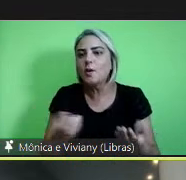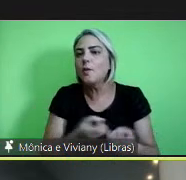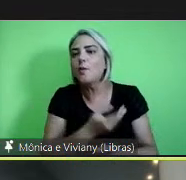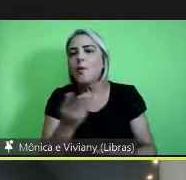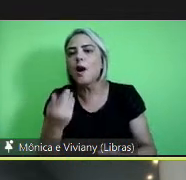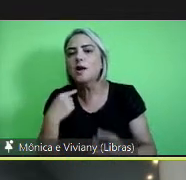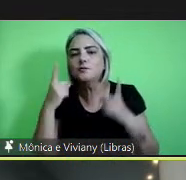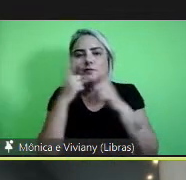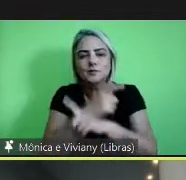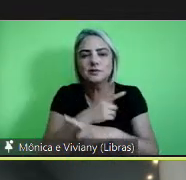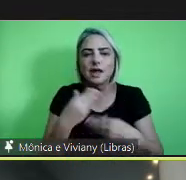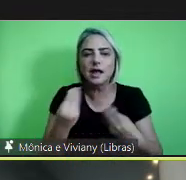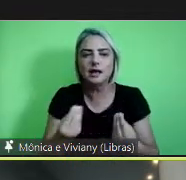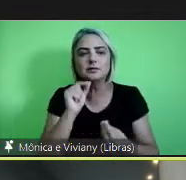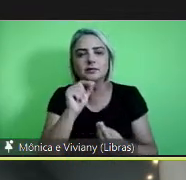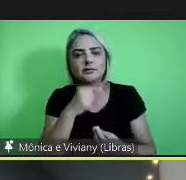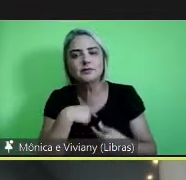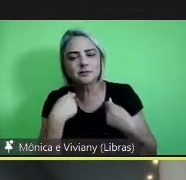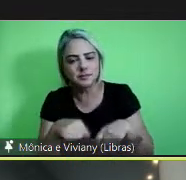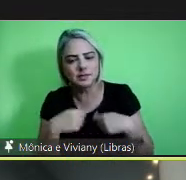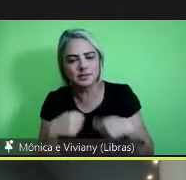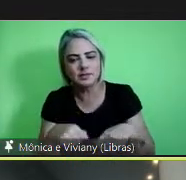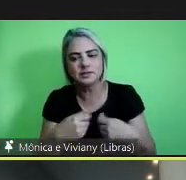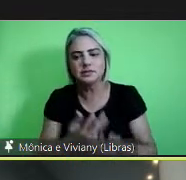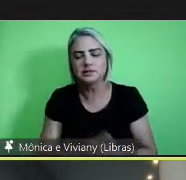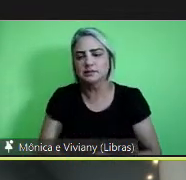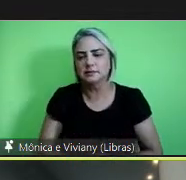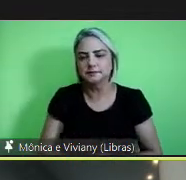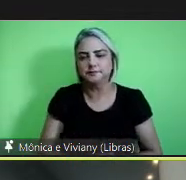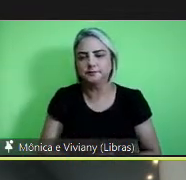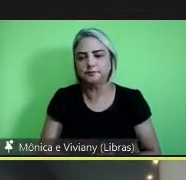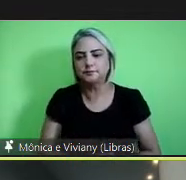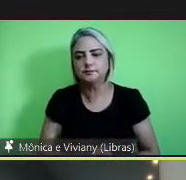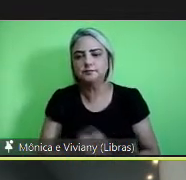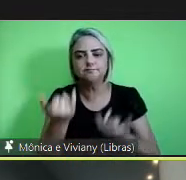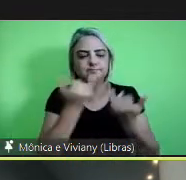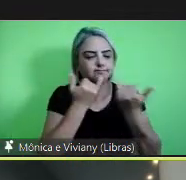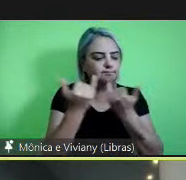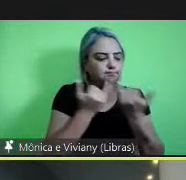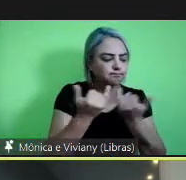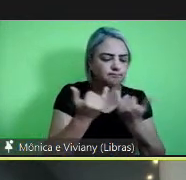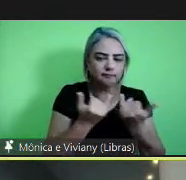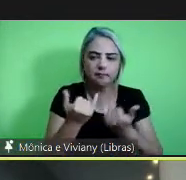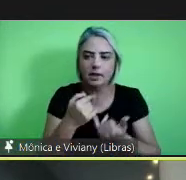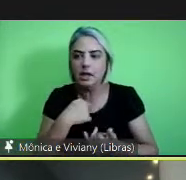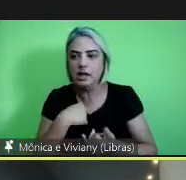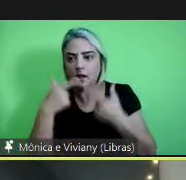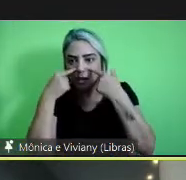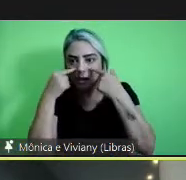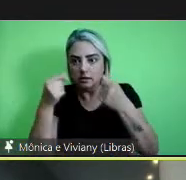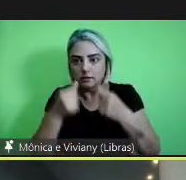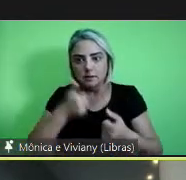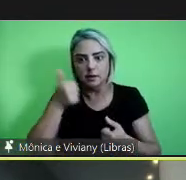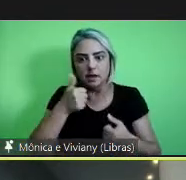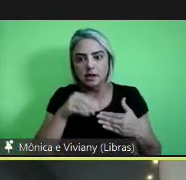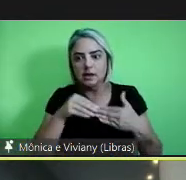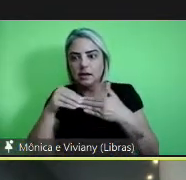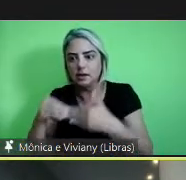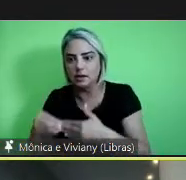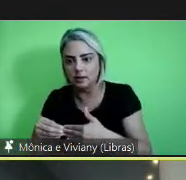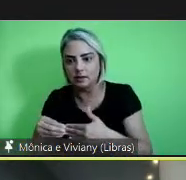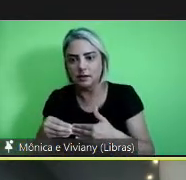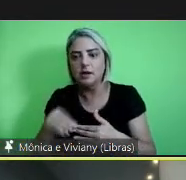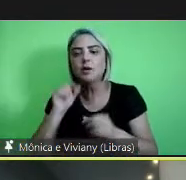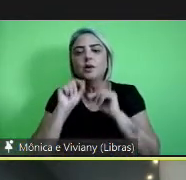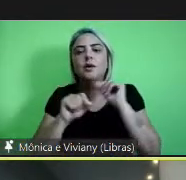user, and to ask him, what is your difficulty? And asked, what do you need in terms of information